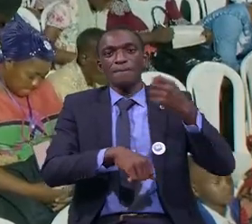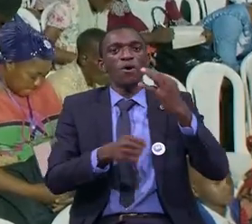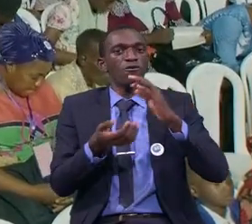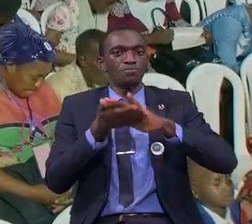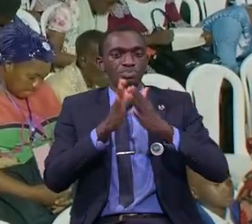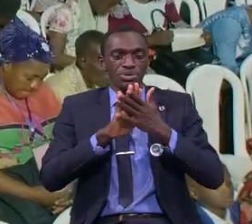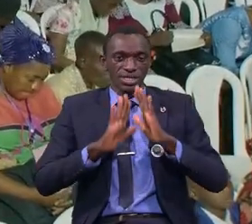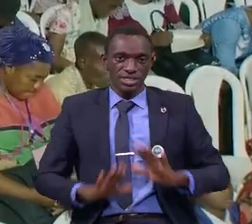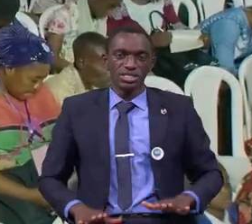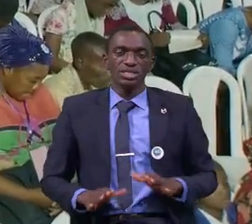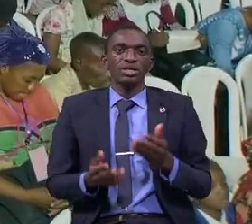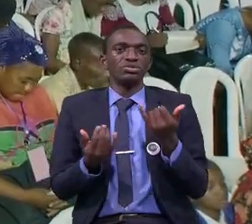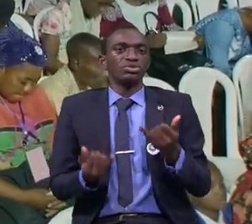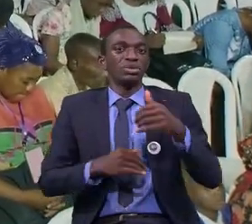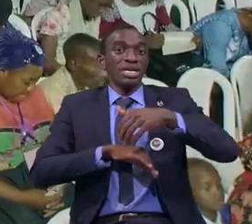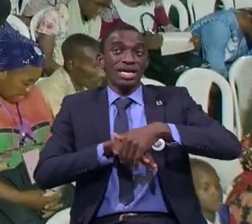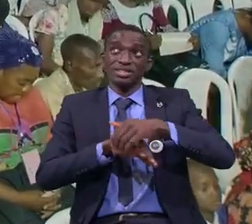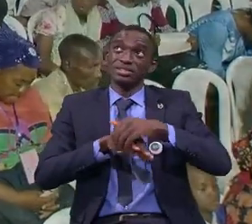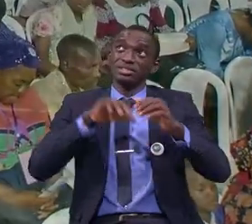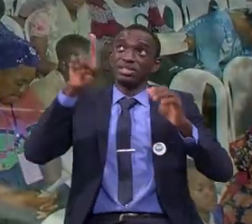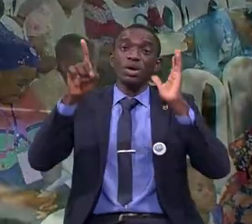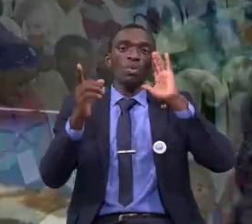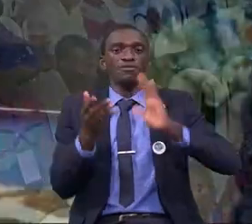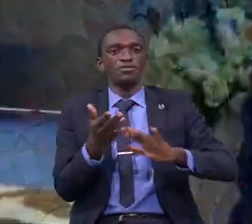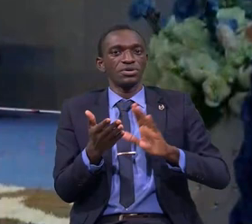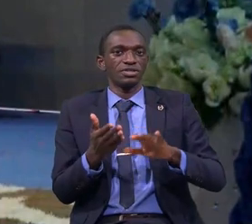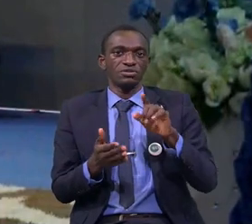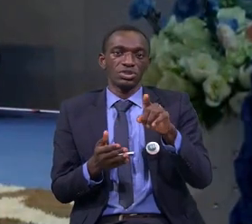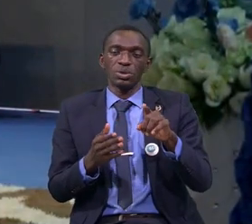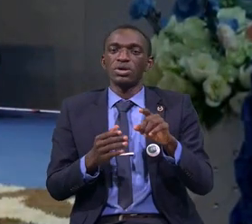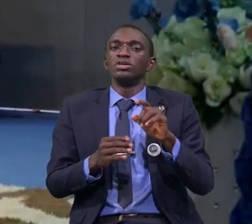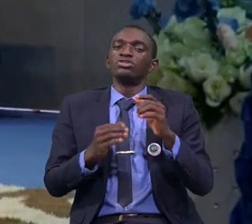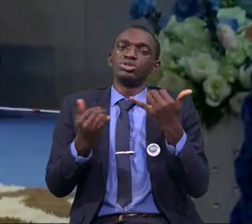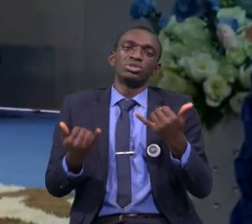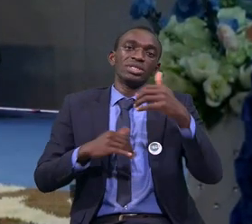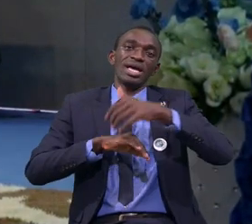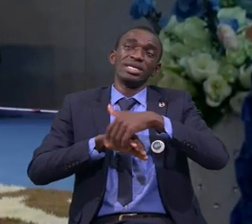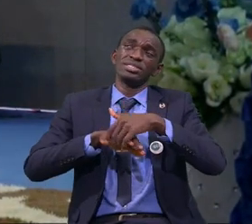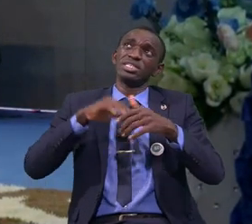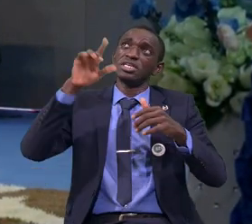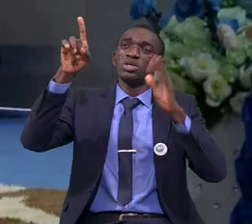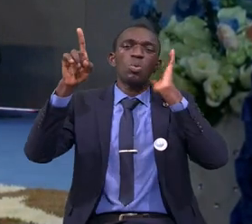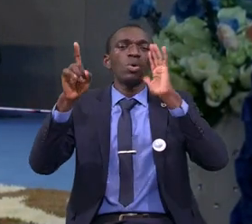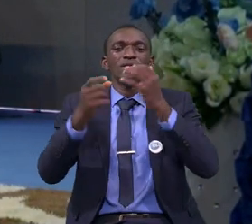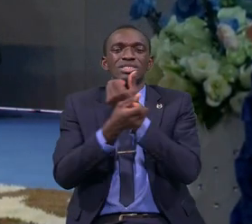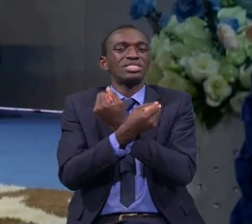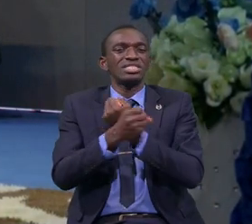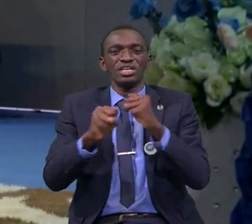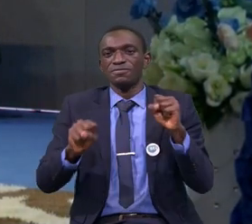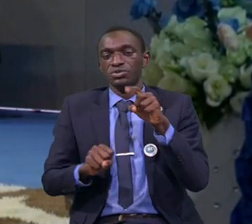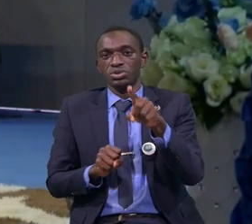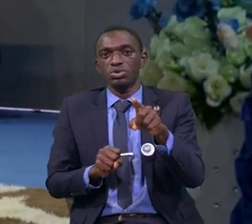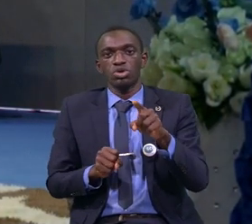peace. A night of forgiveness. A night of salvation. Online, raise up your hand